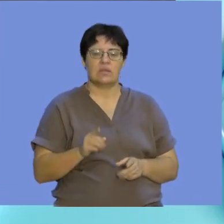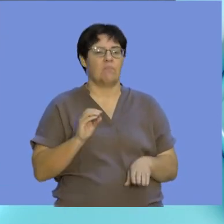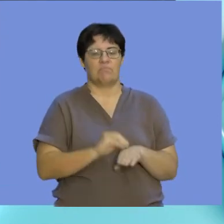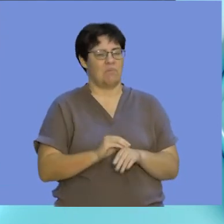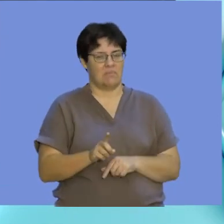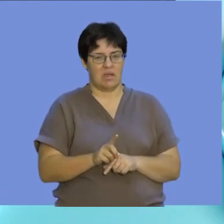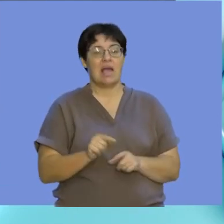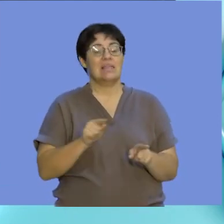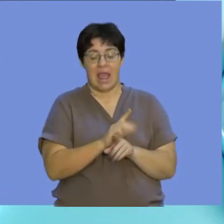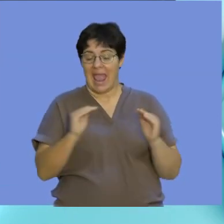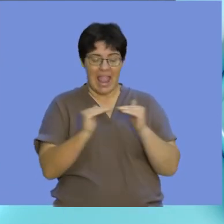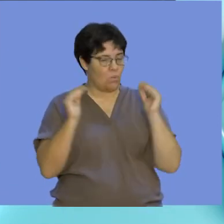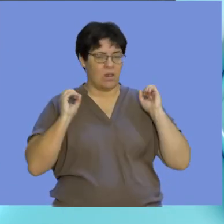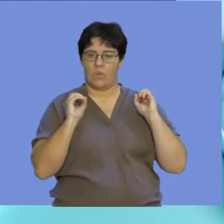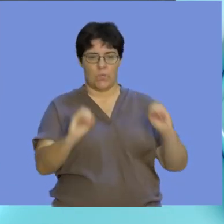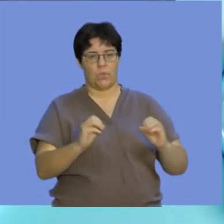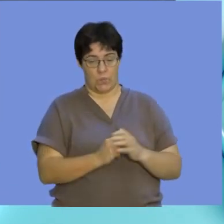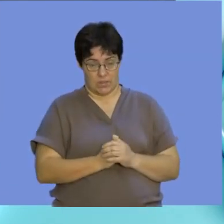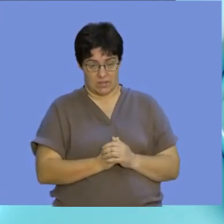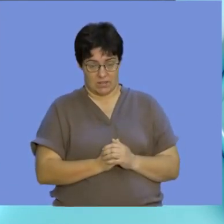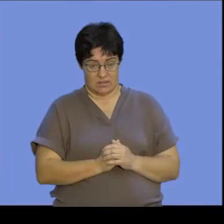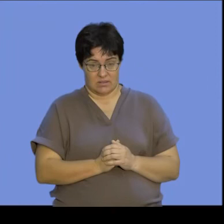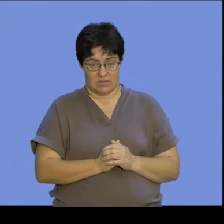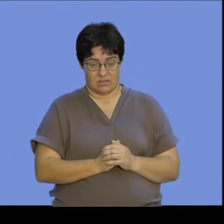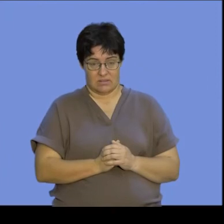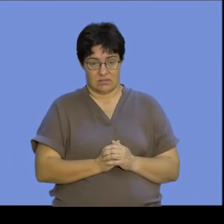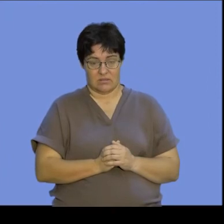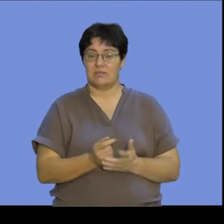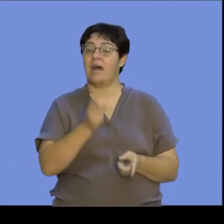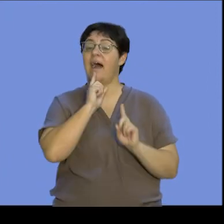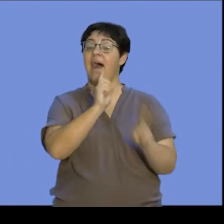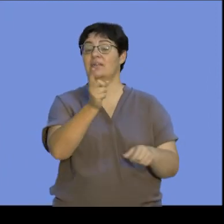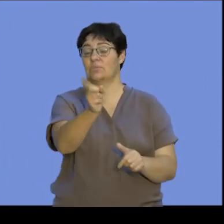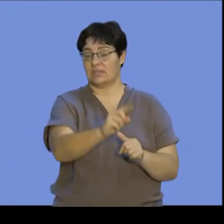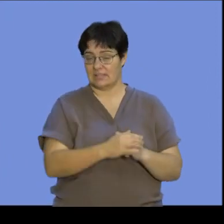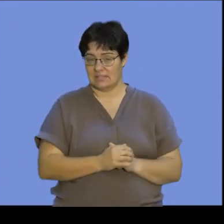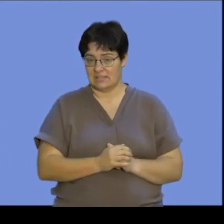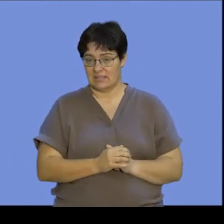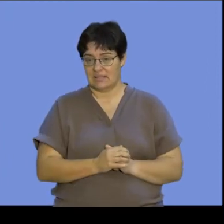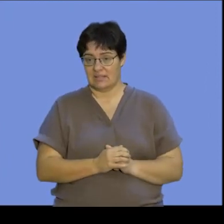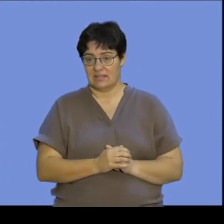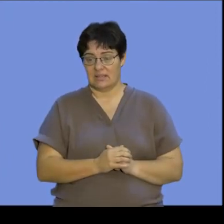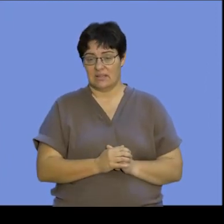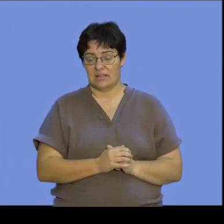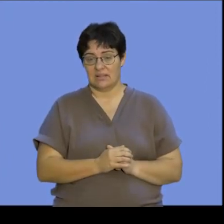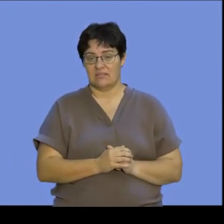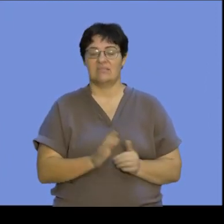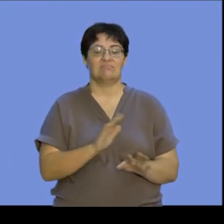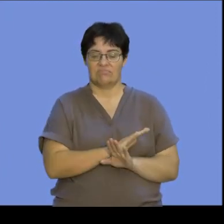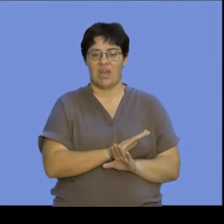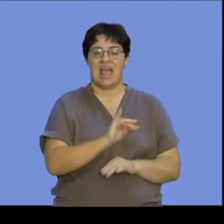not equal. So, the answer is, it is an